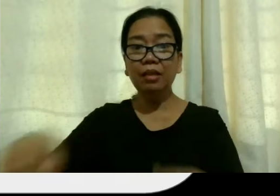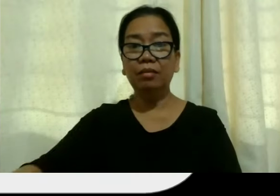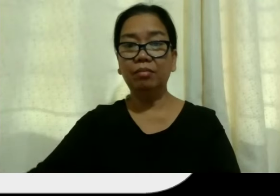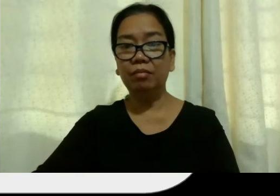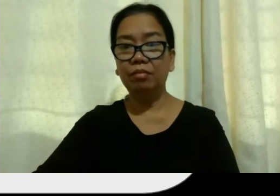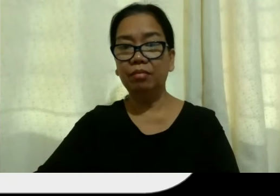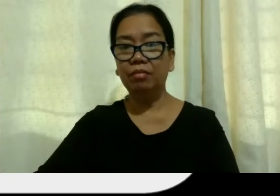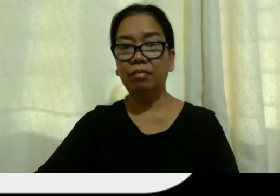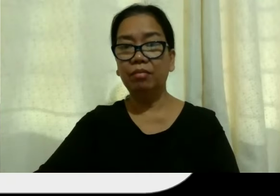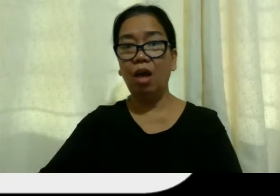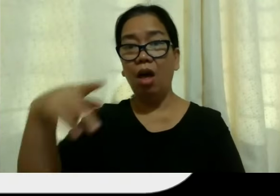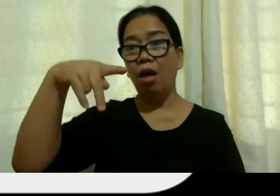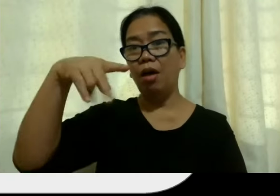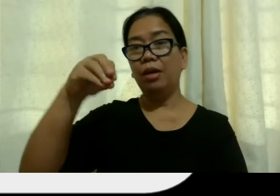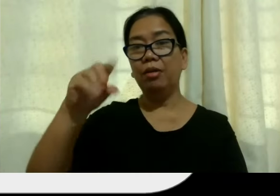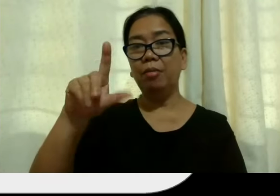Needle,